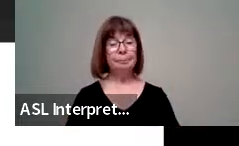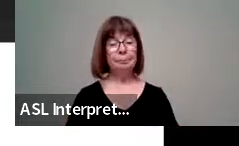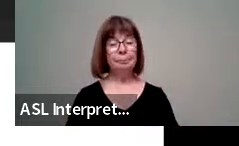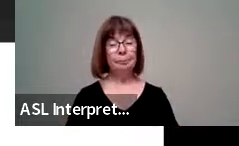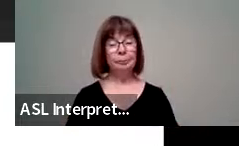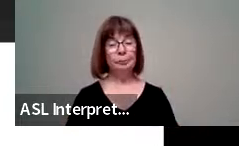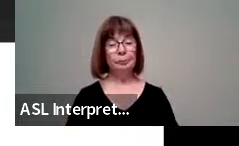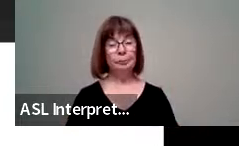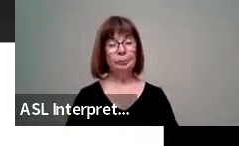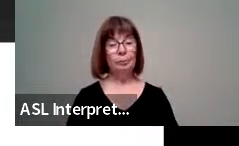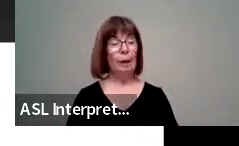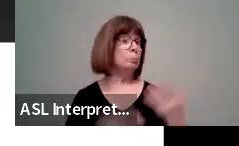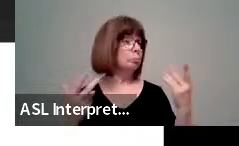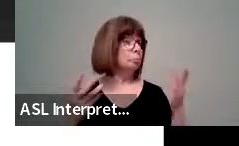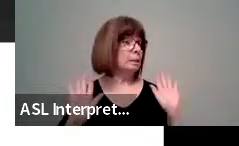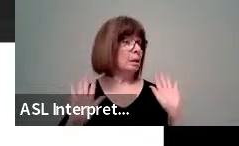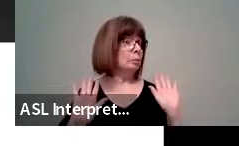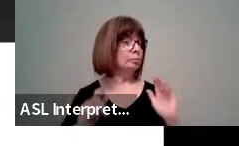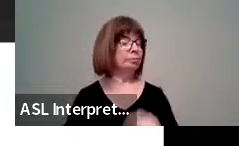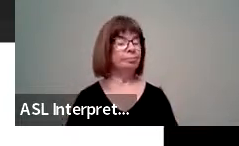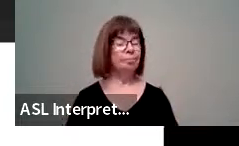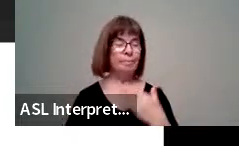Thank you. That's all for me. Thank you.